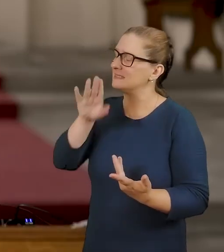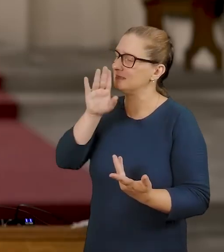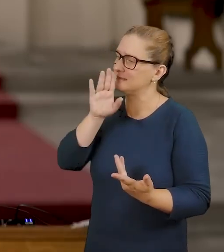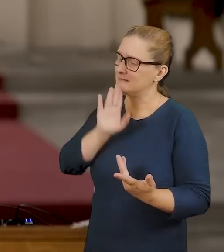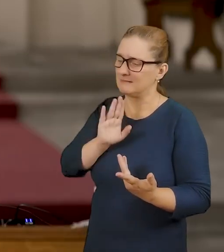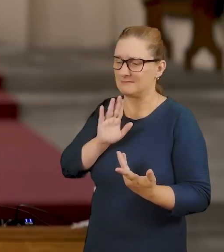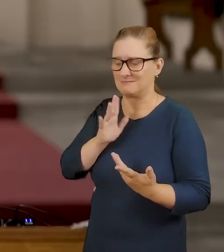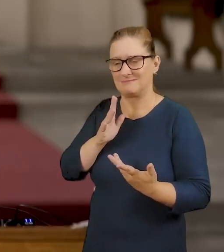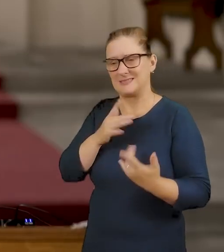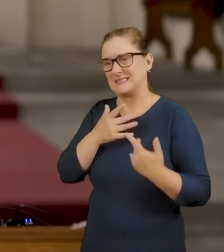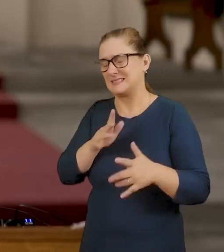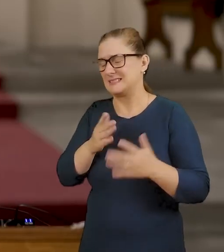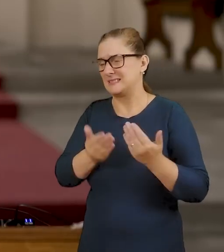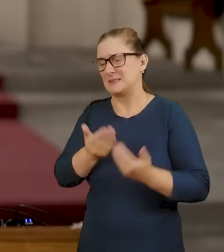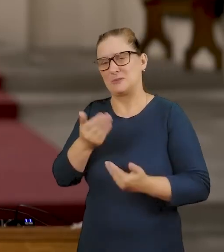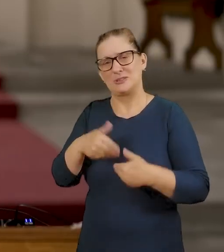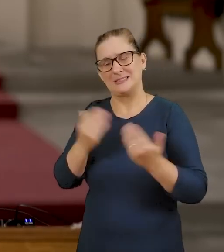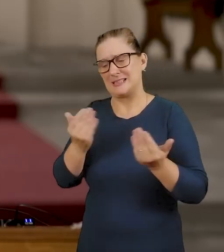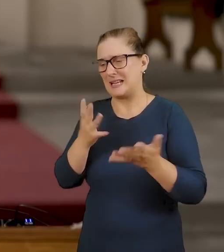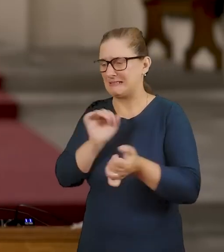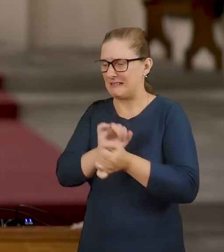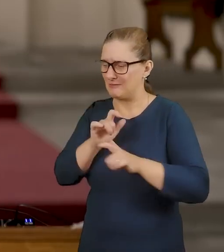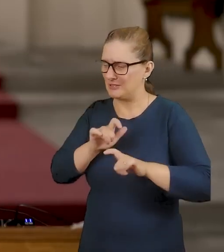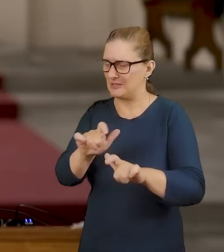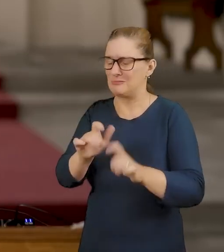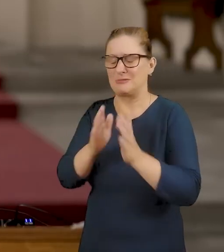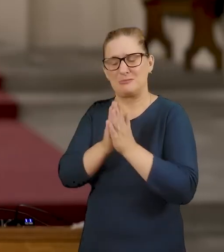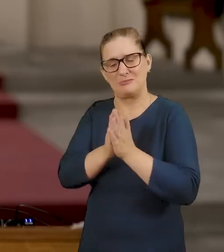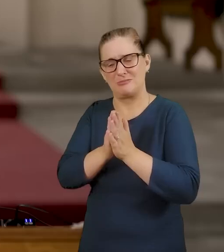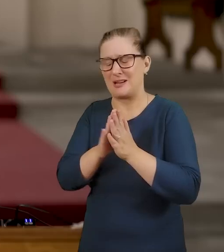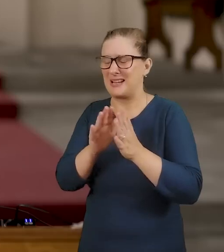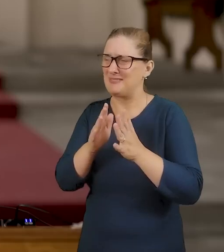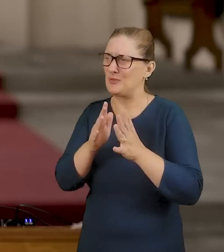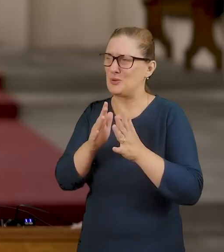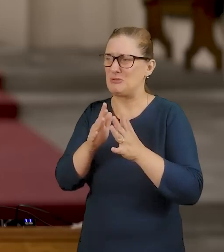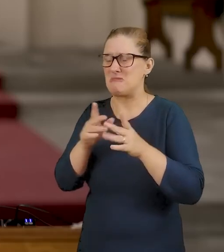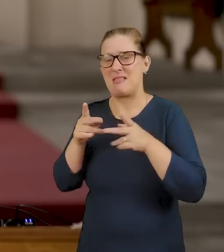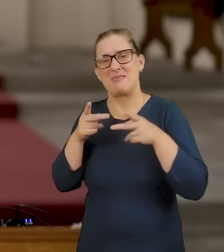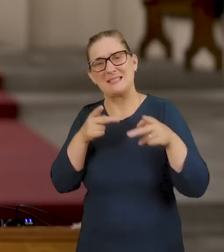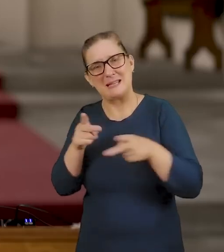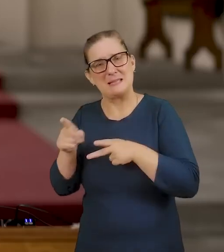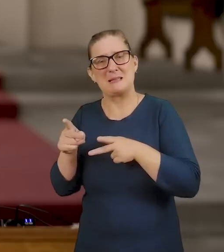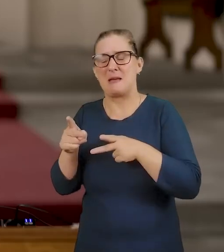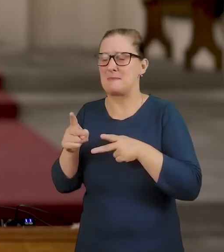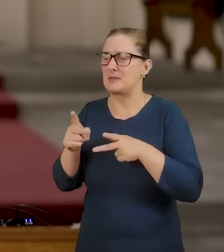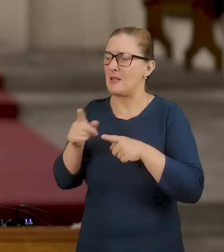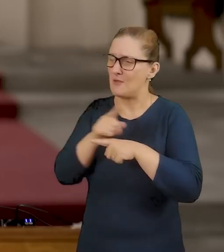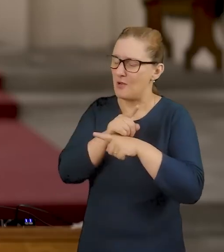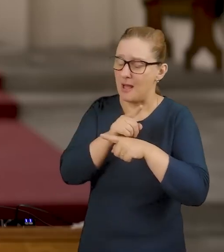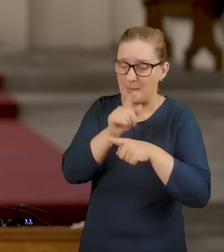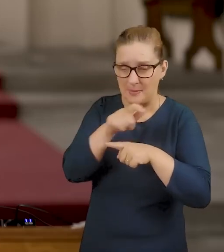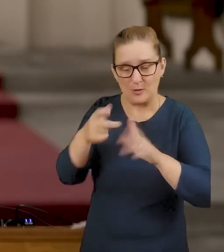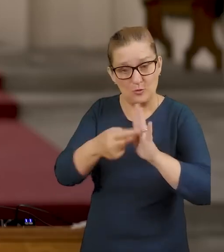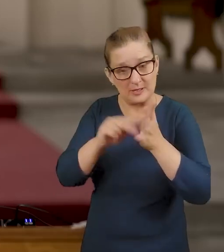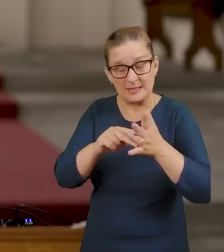Lord, sadly remember that slavery still exists today. We pray to support systems and organisations that fight